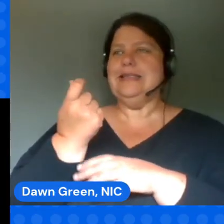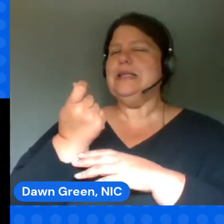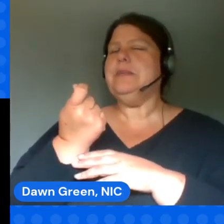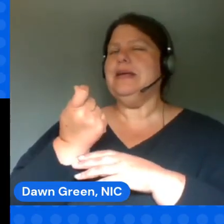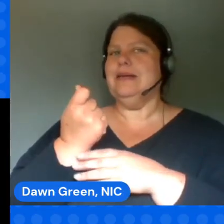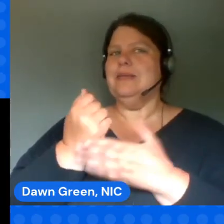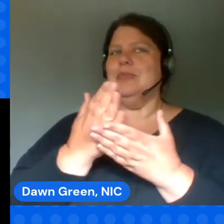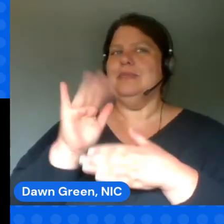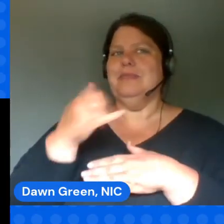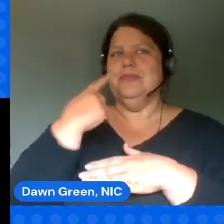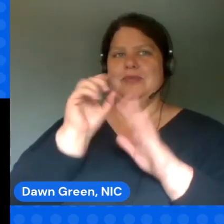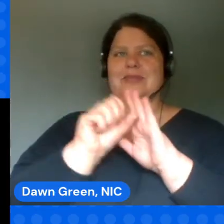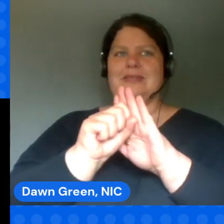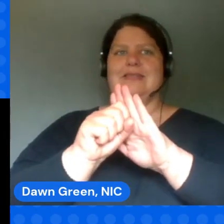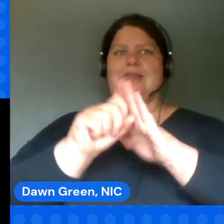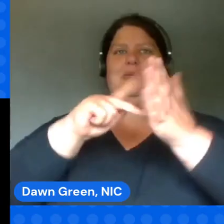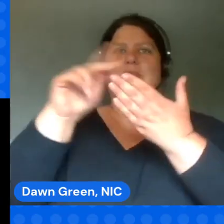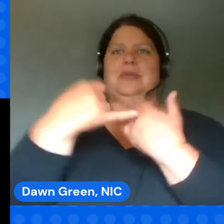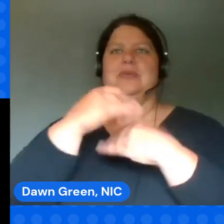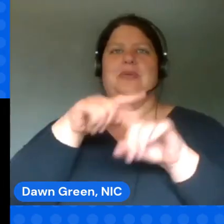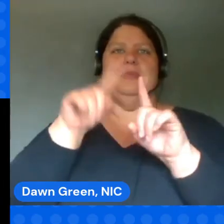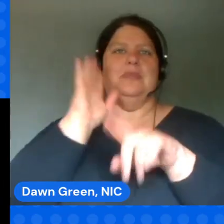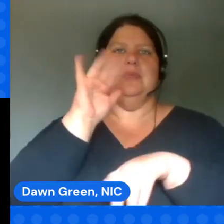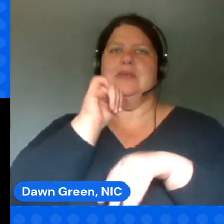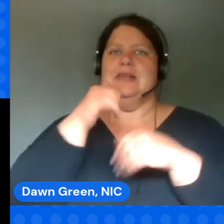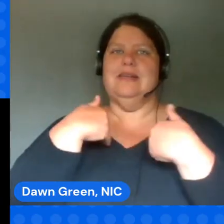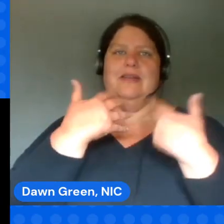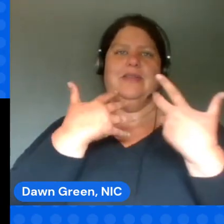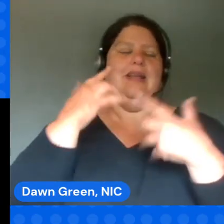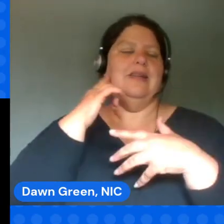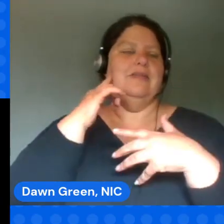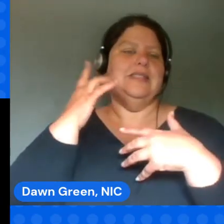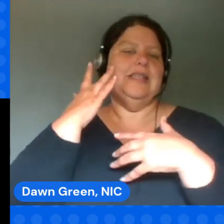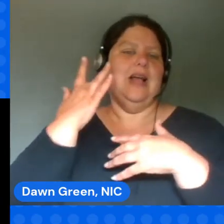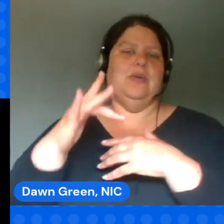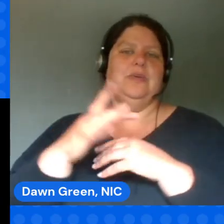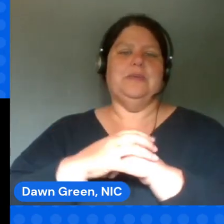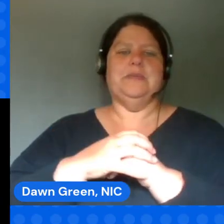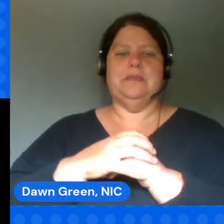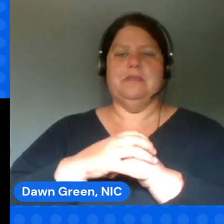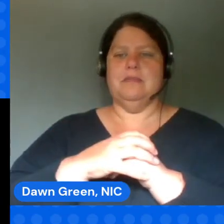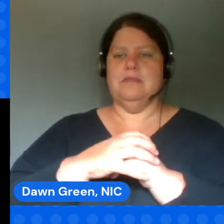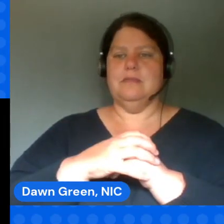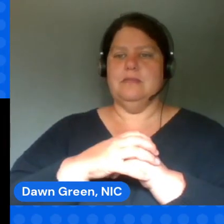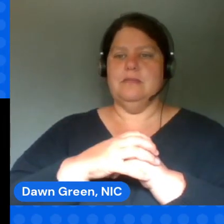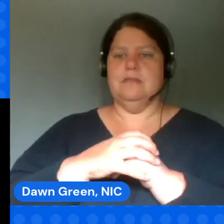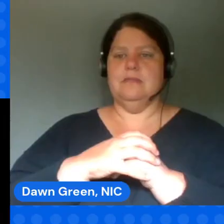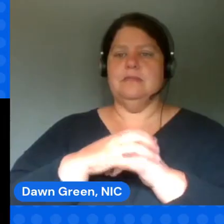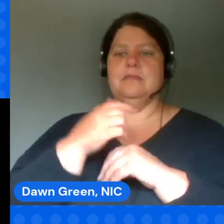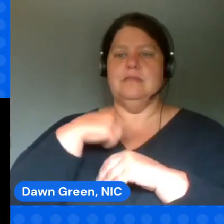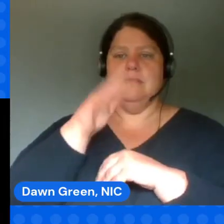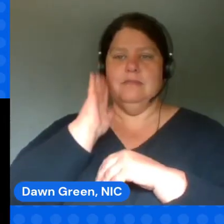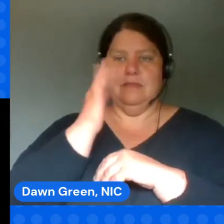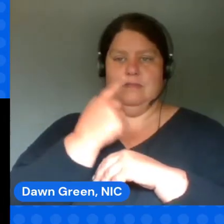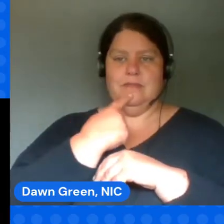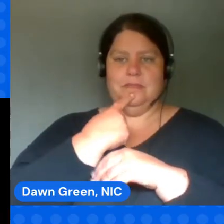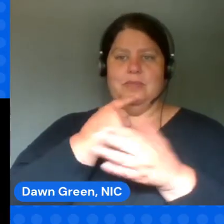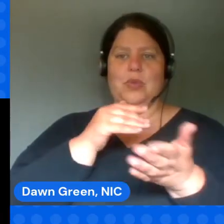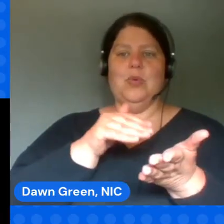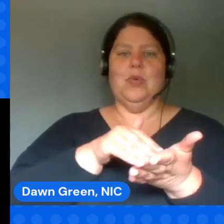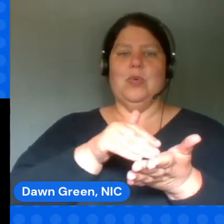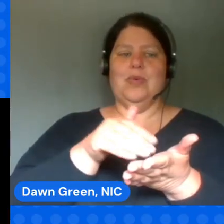the sample project, but there won't be a whole lot of sound. Now, but I will say that oftentimes,